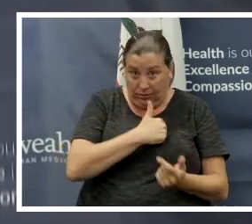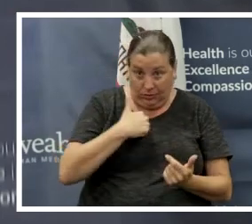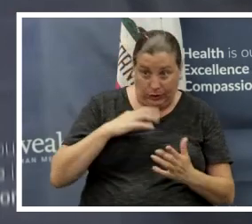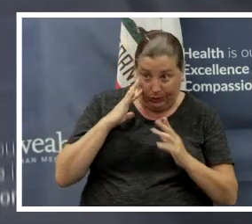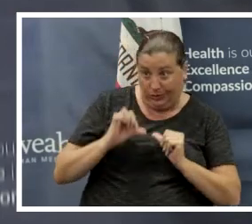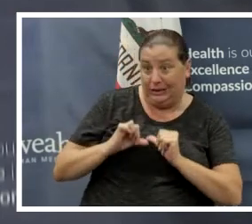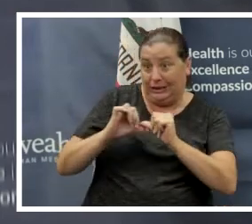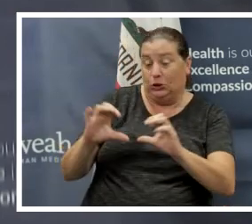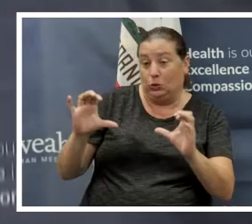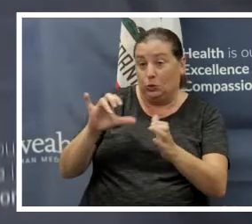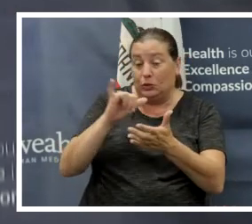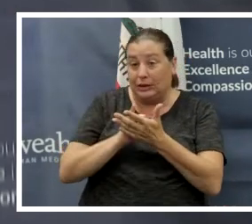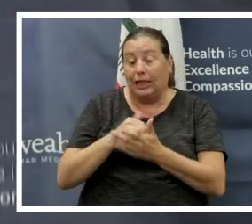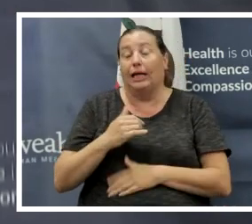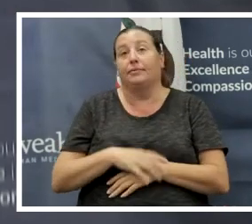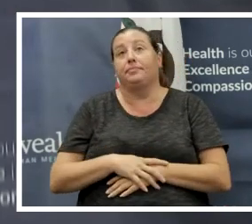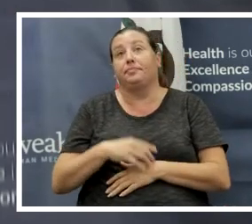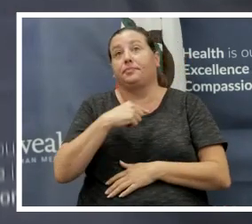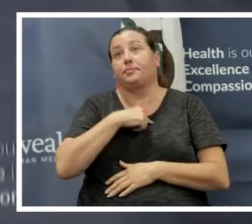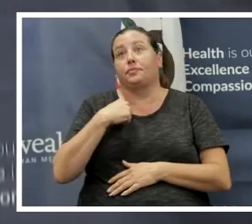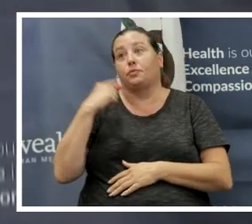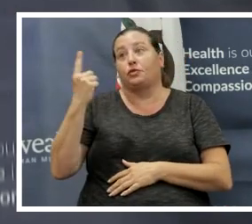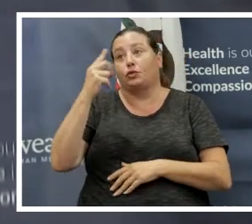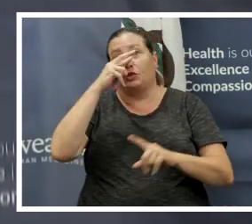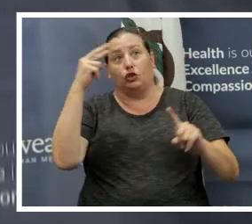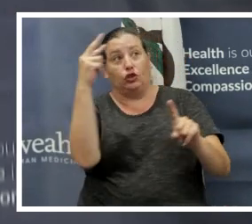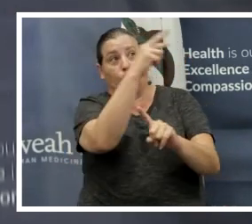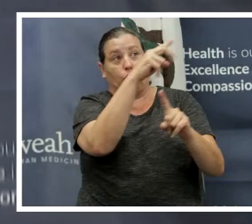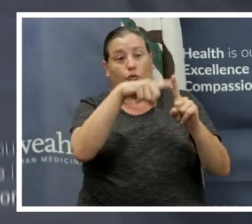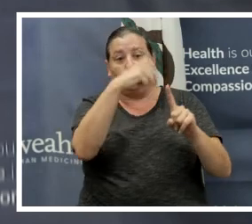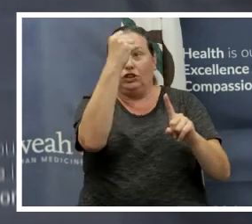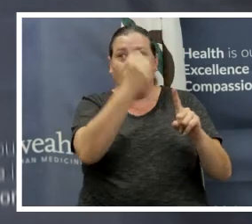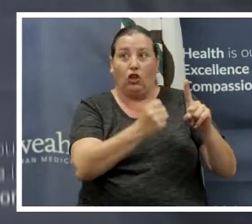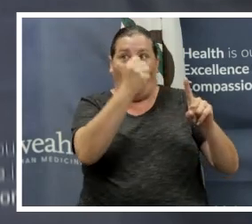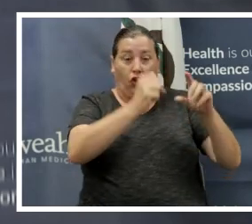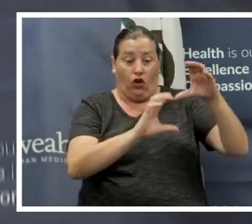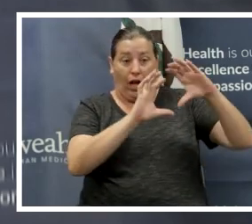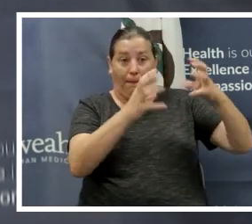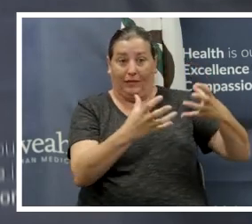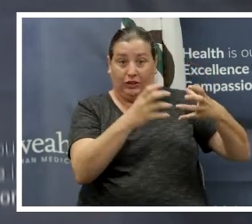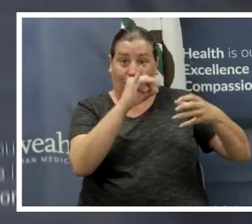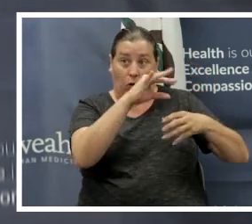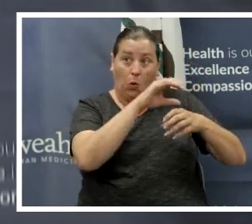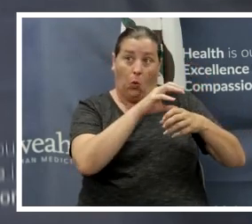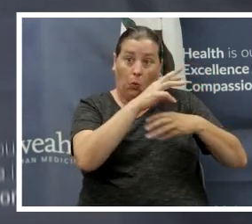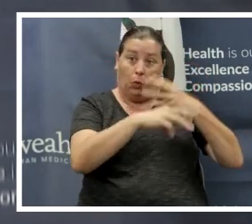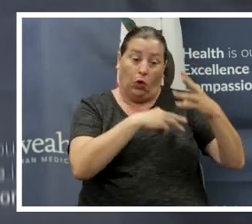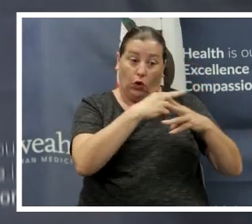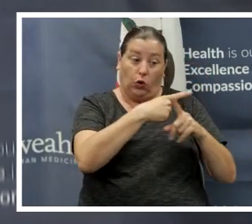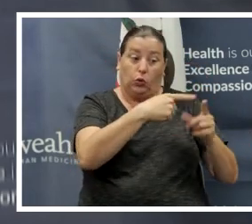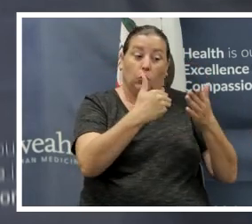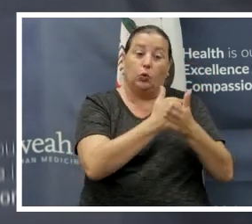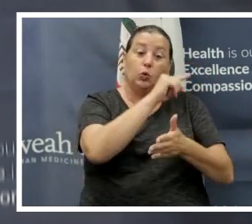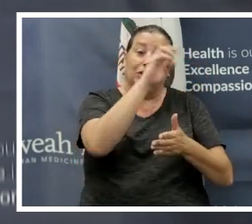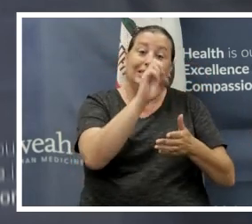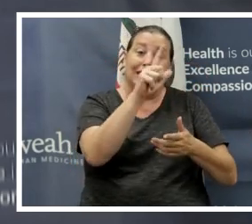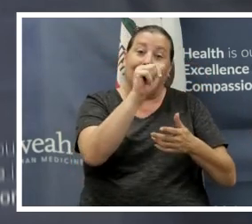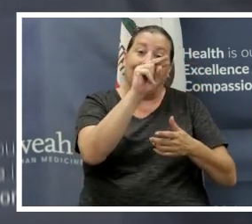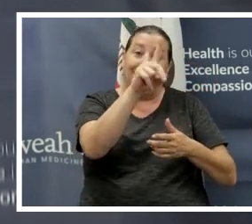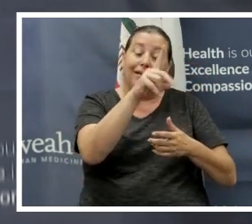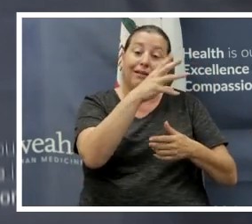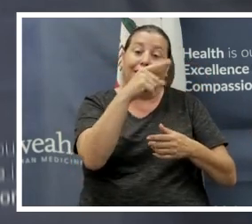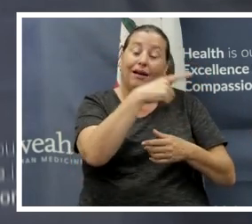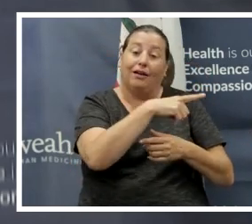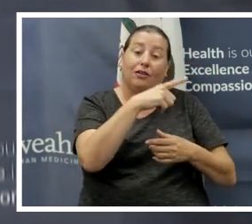that. We always look to the southern hemisphere of the world, so New Zealand, Australia, they just finished their flu season. They had a